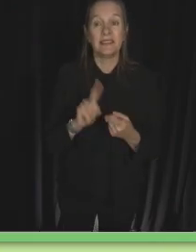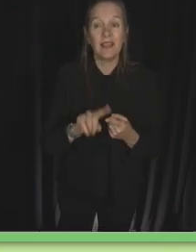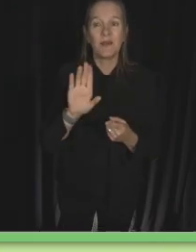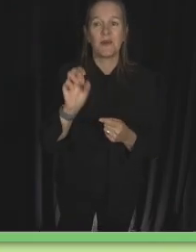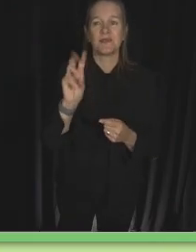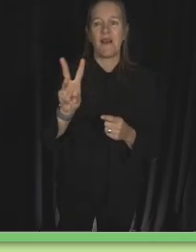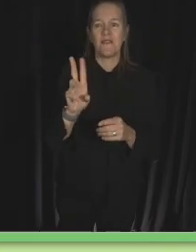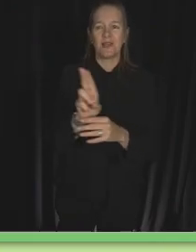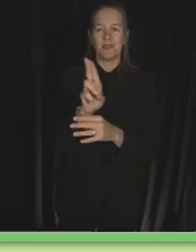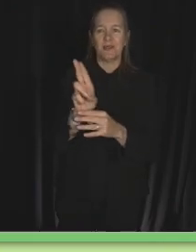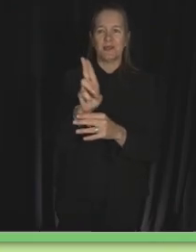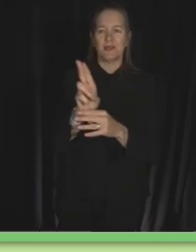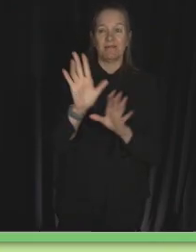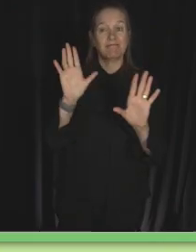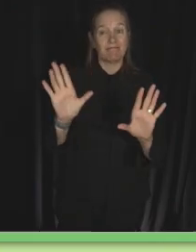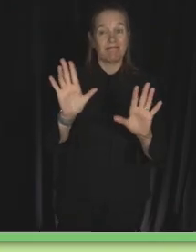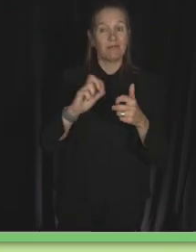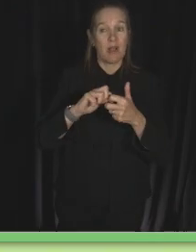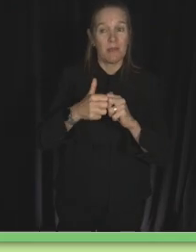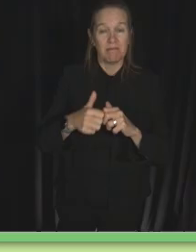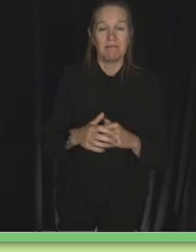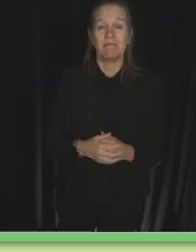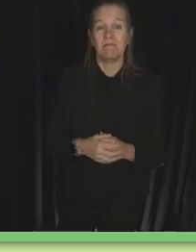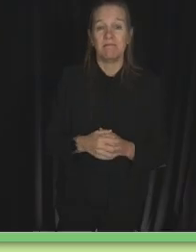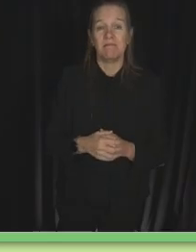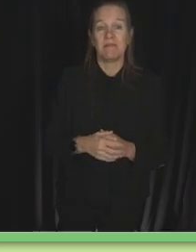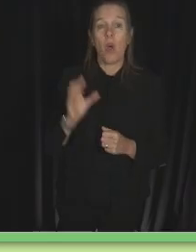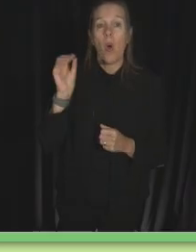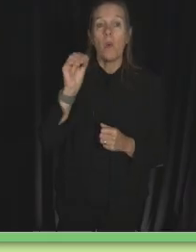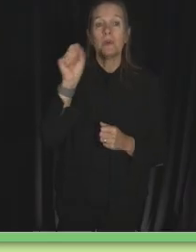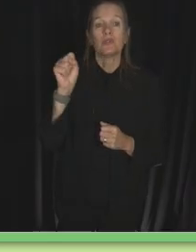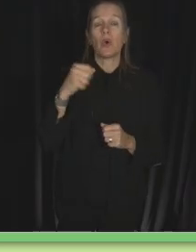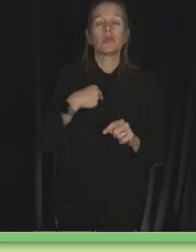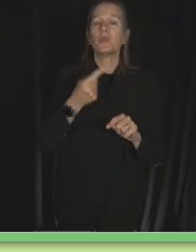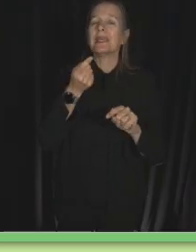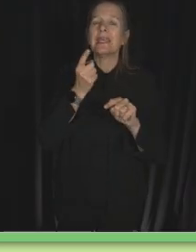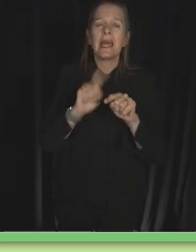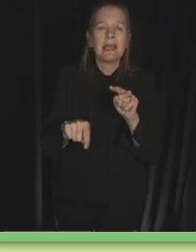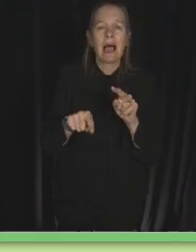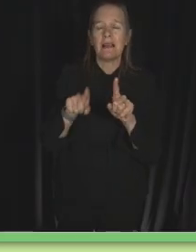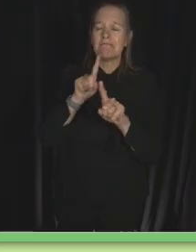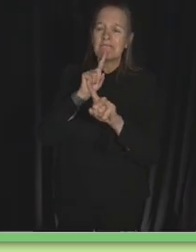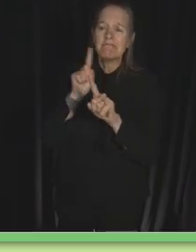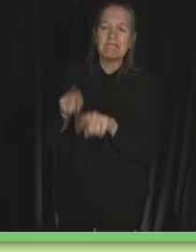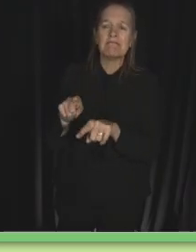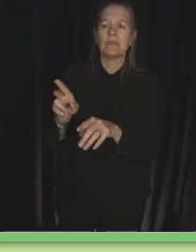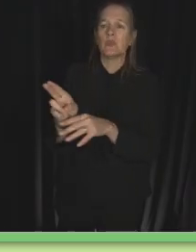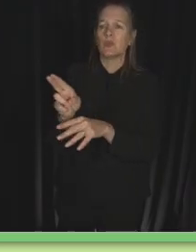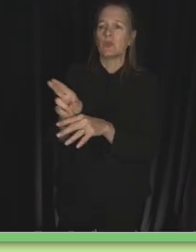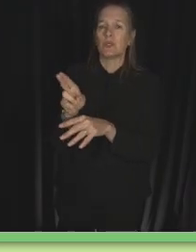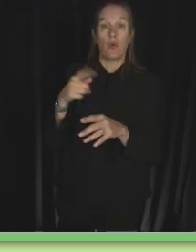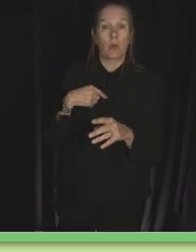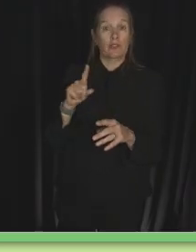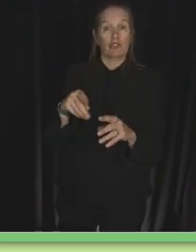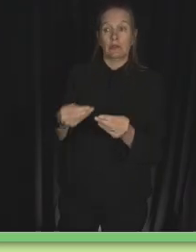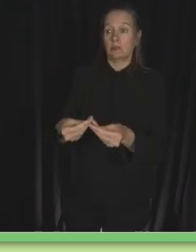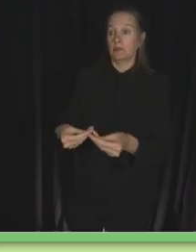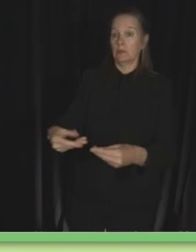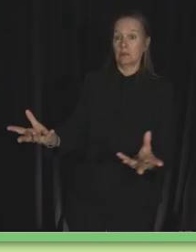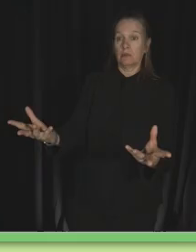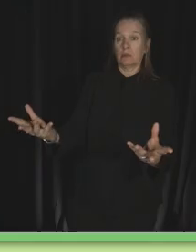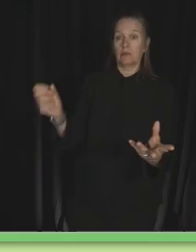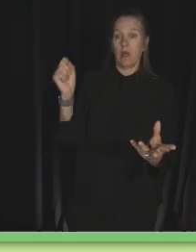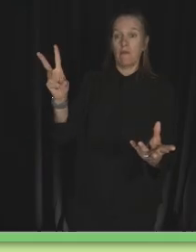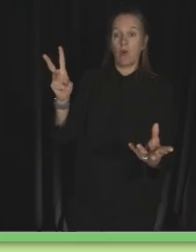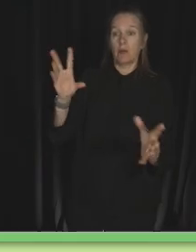used. This is the problem. Open source, we cannot dictate use. We just give the software out to the world, they take that